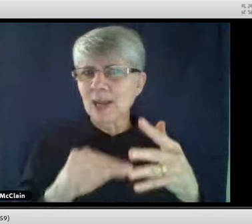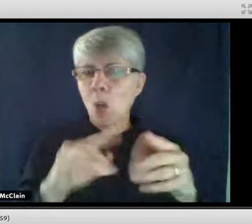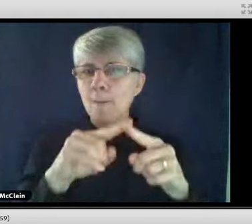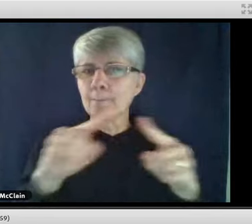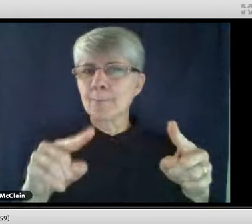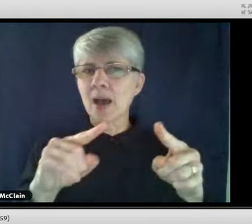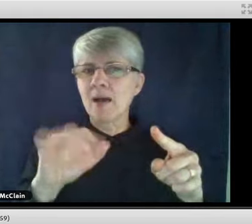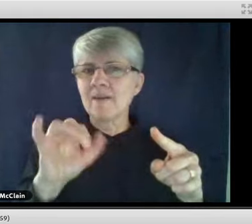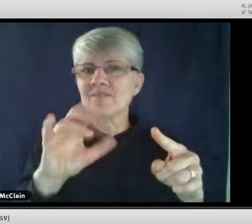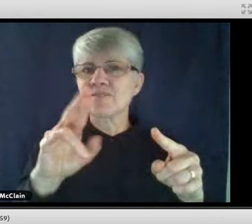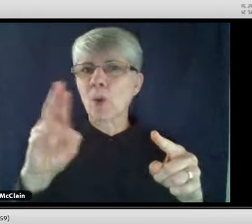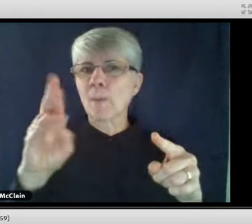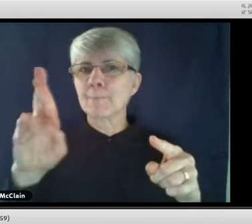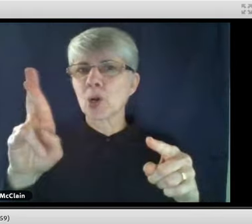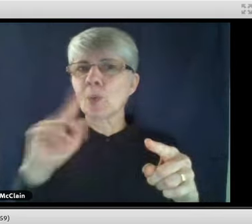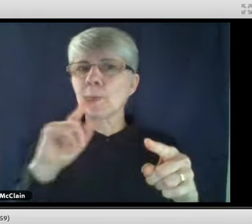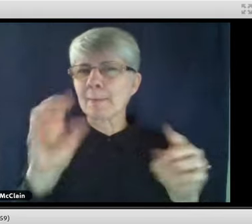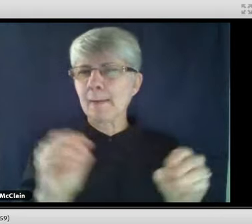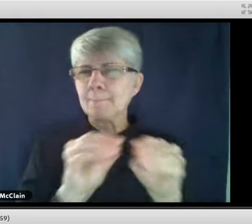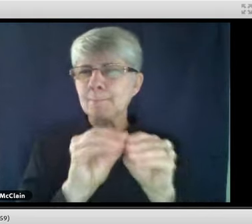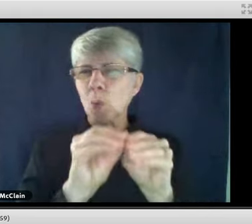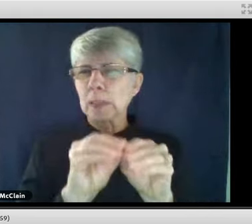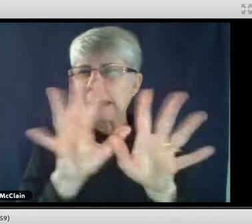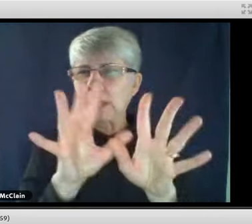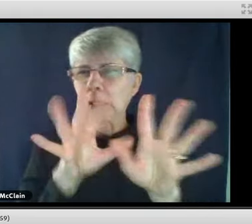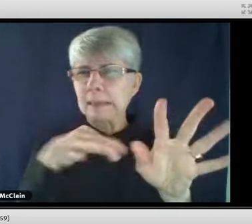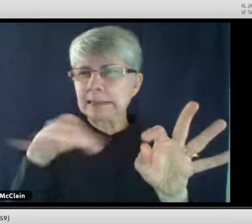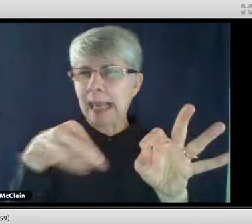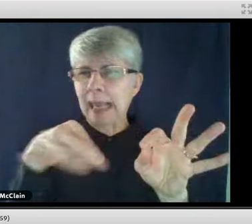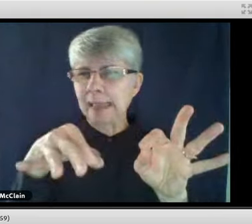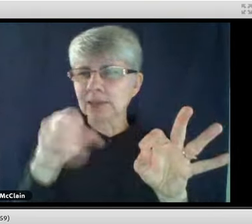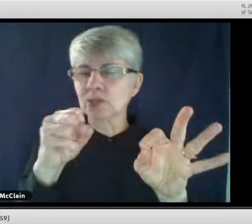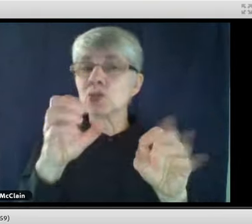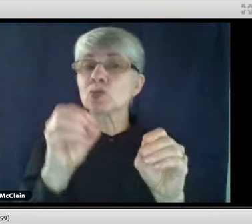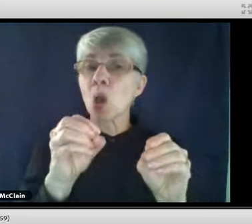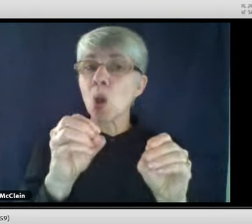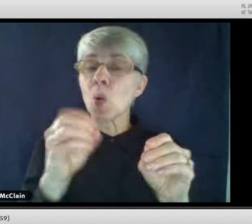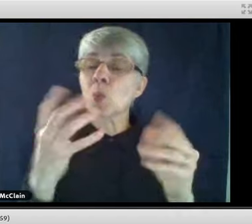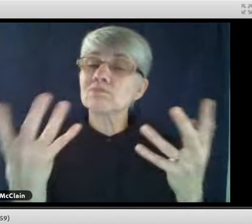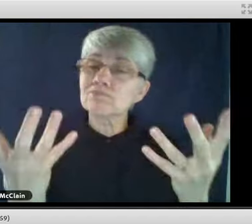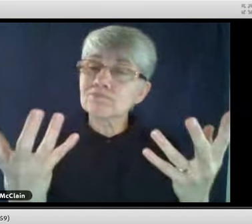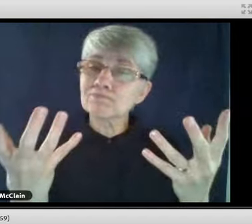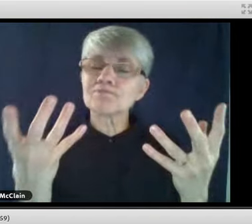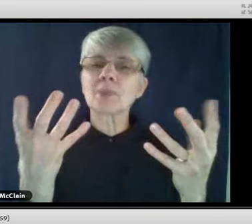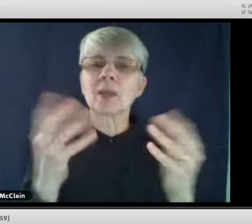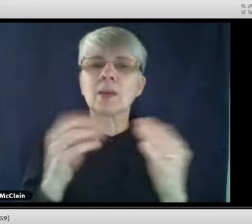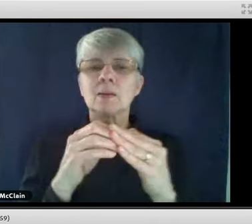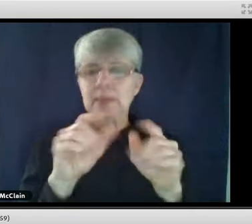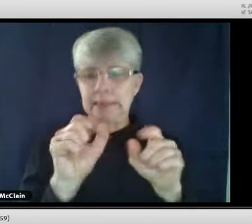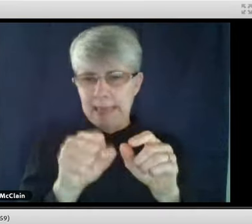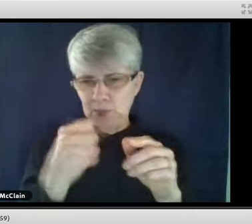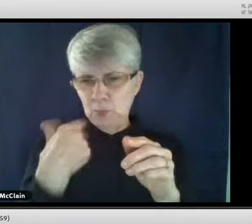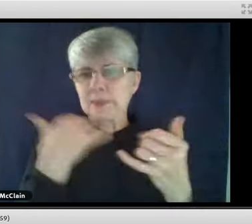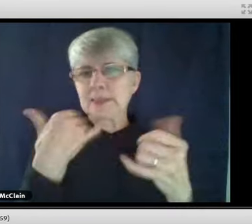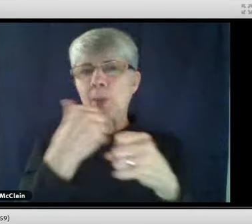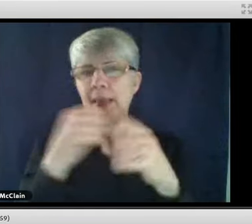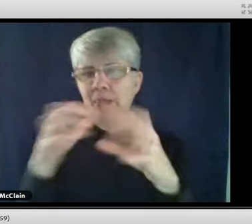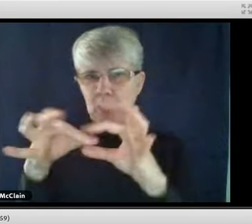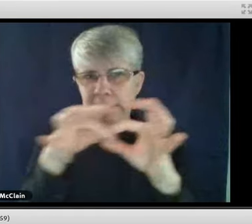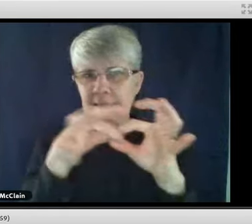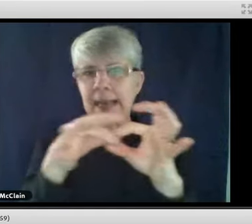Ferber, it would be a little bit more clear, like more clearly stated. So yes, we would still make those connections.